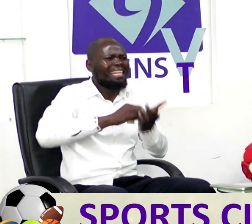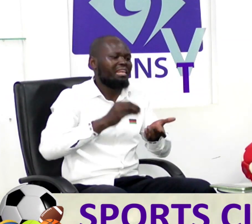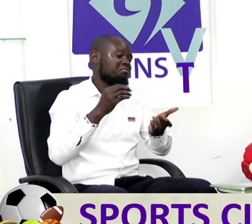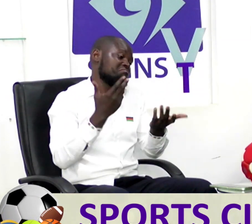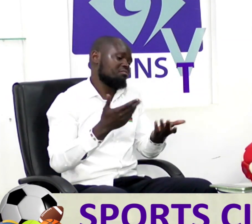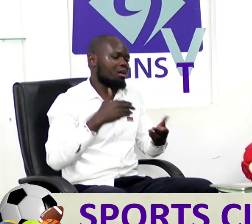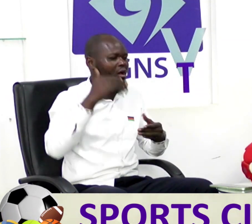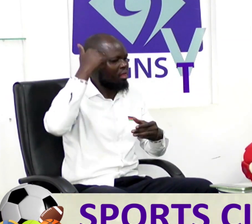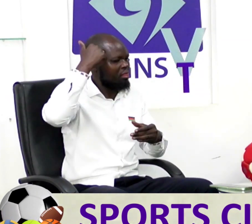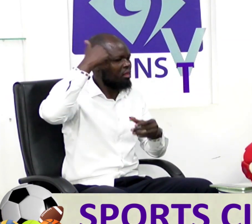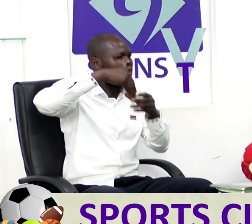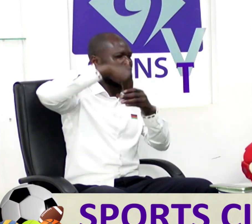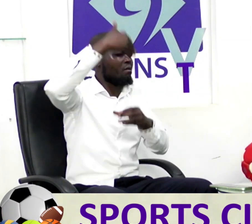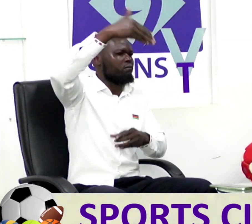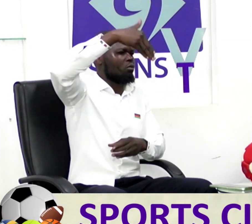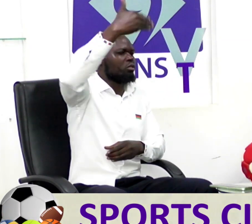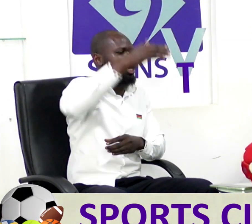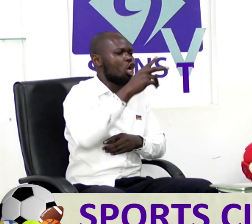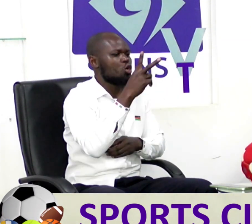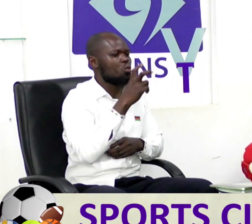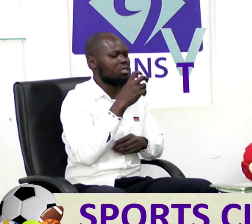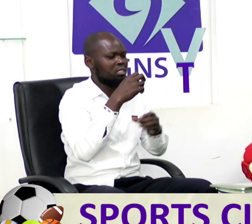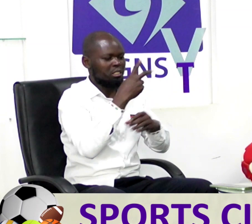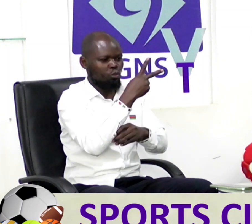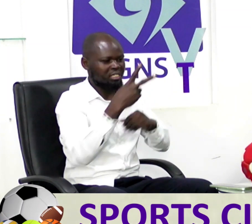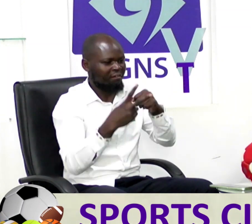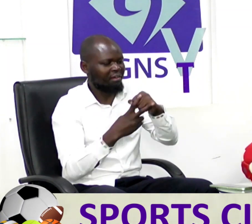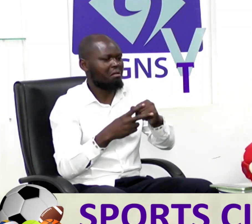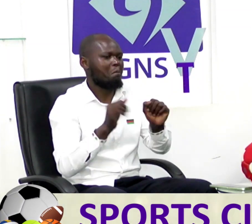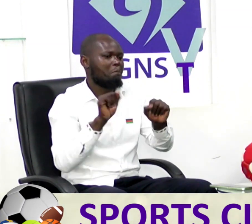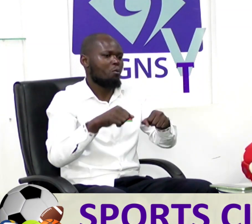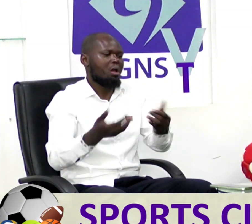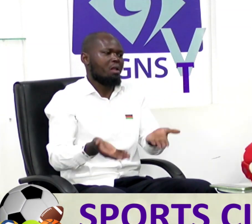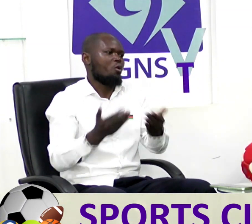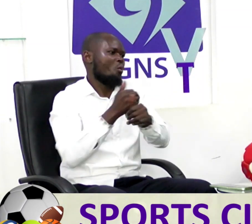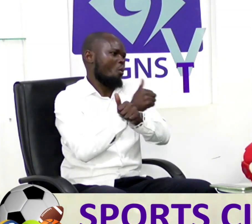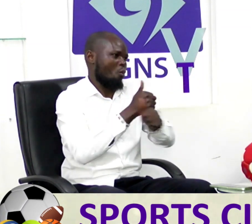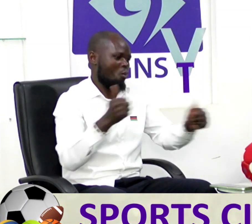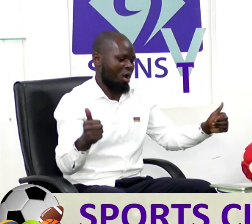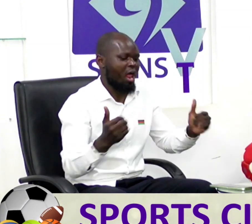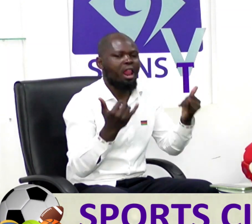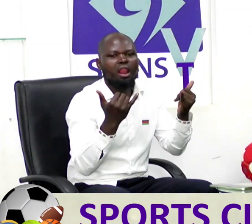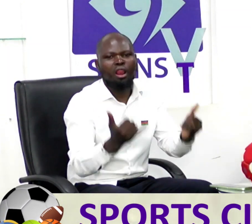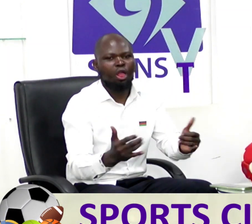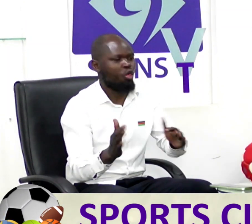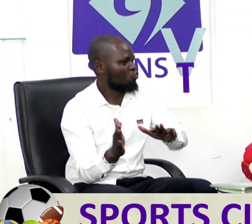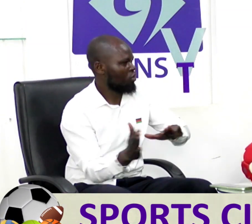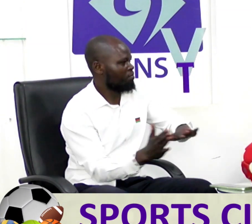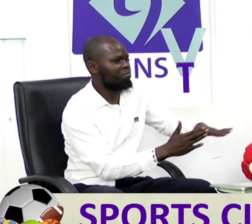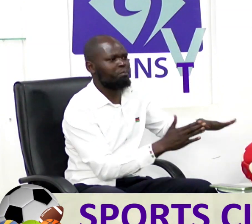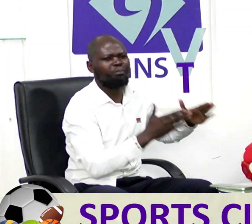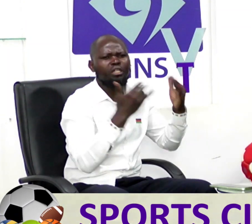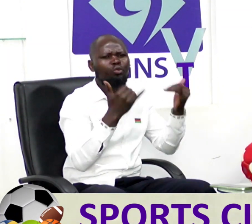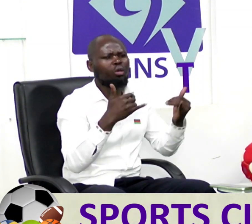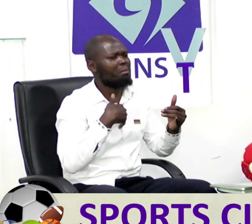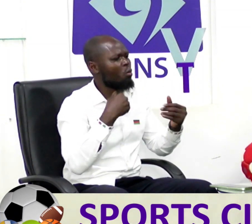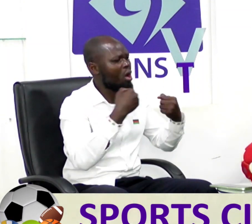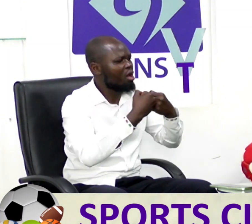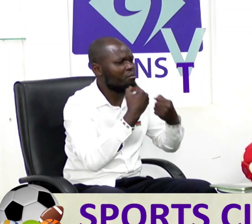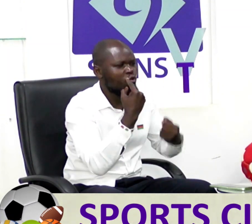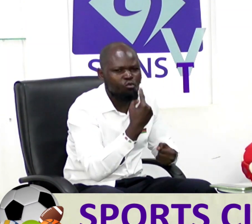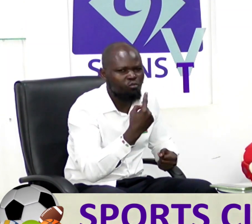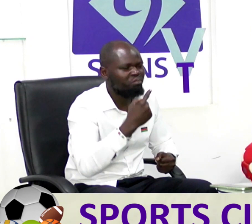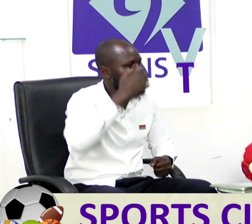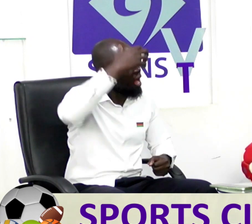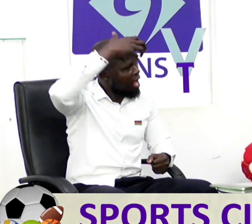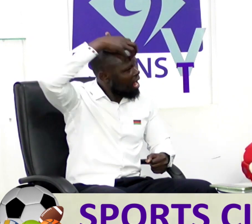tired to really meet them in the match. But I think probably in 2027 it will have a very